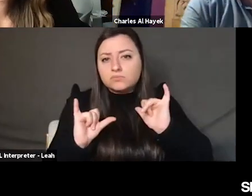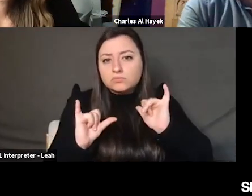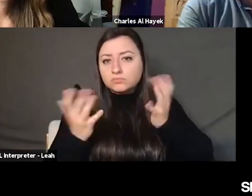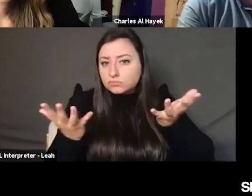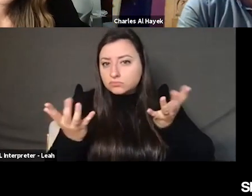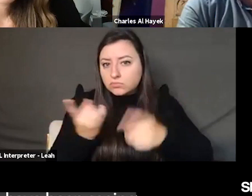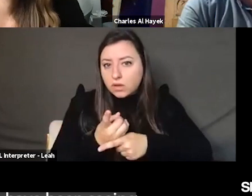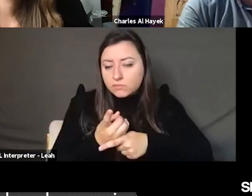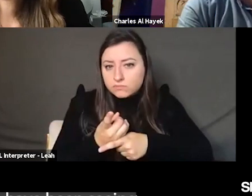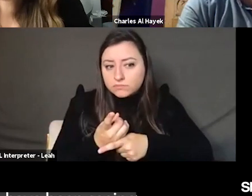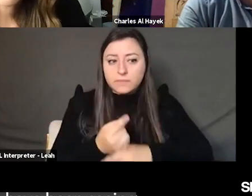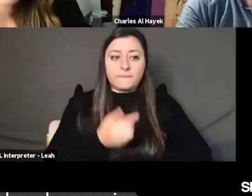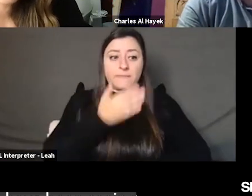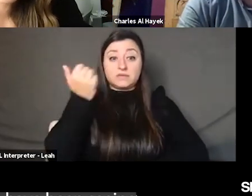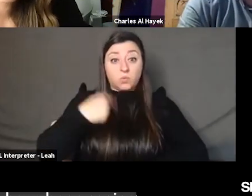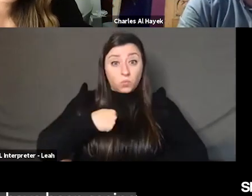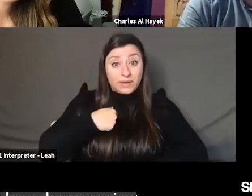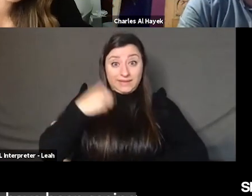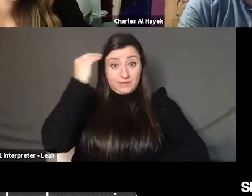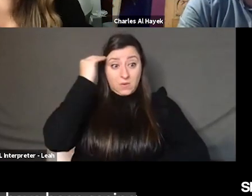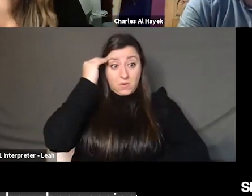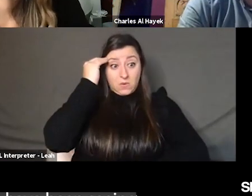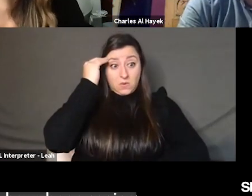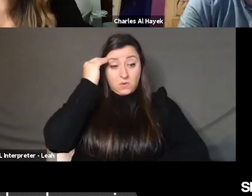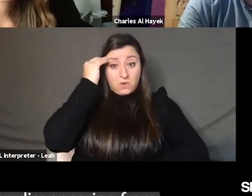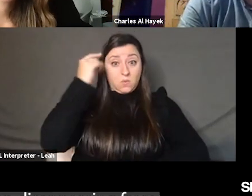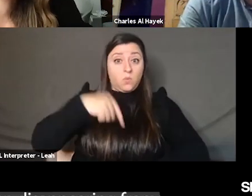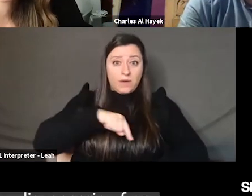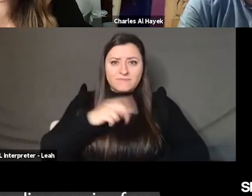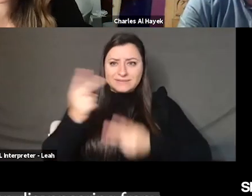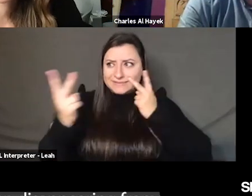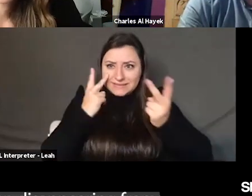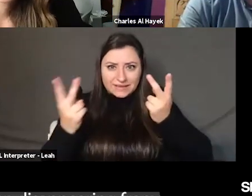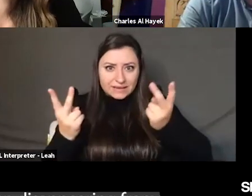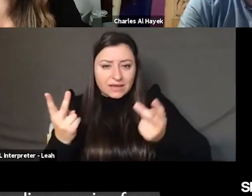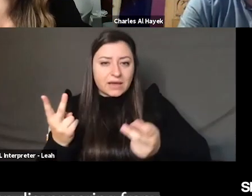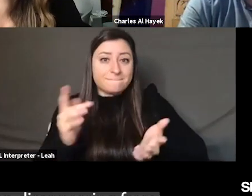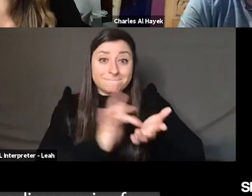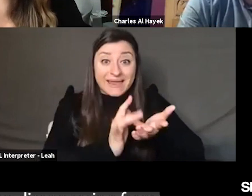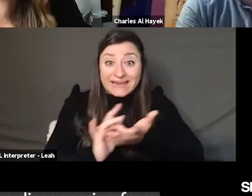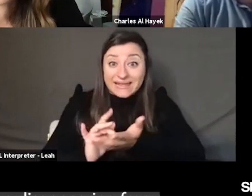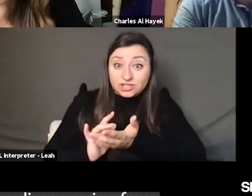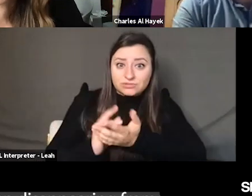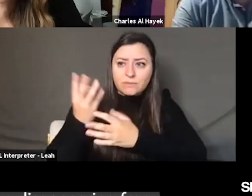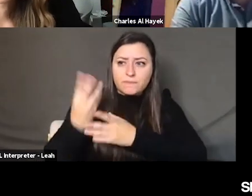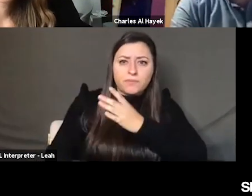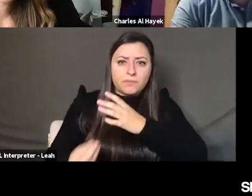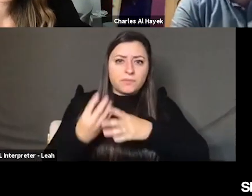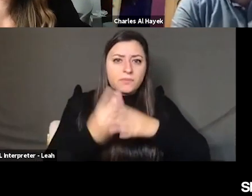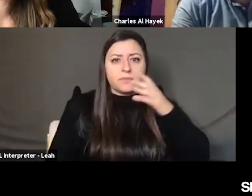Right? Because we know, we have been seeing how medication has been disappearing